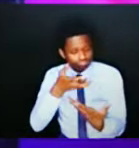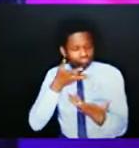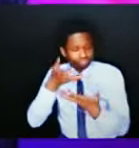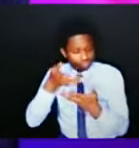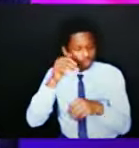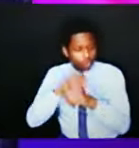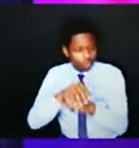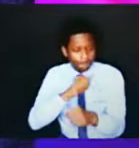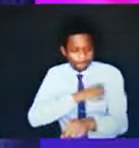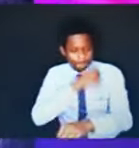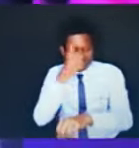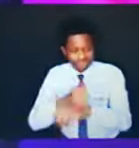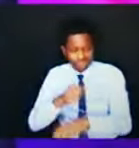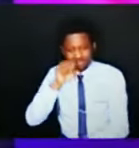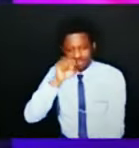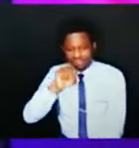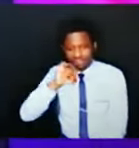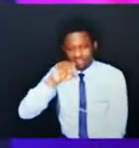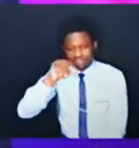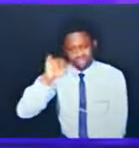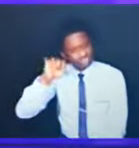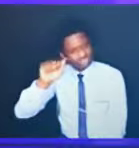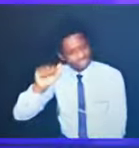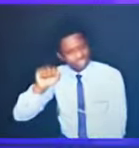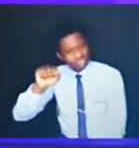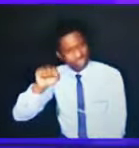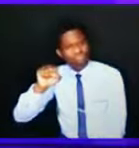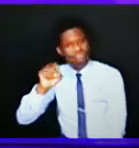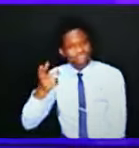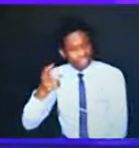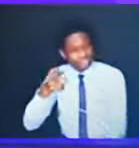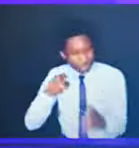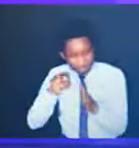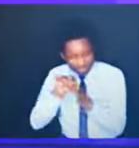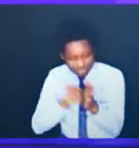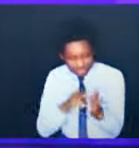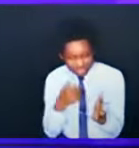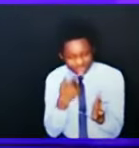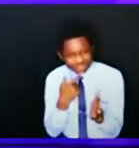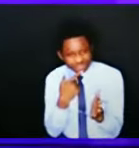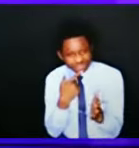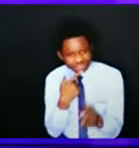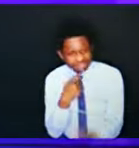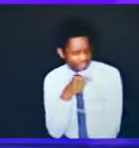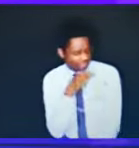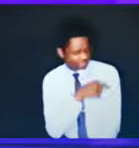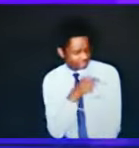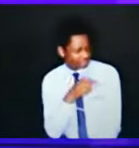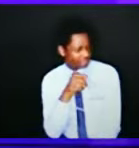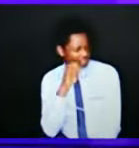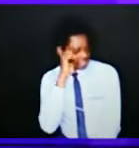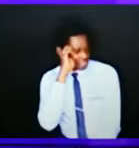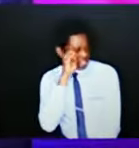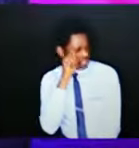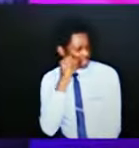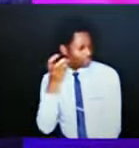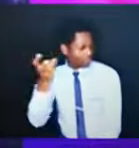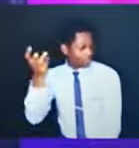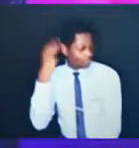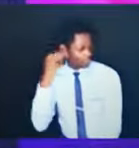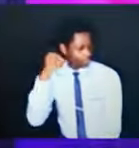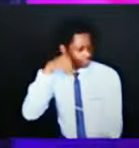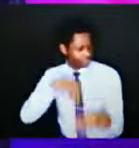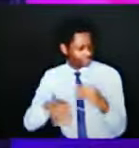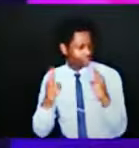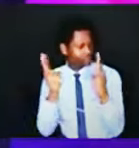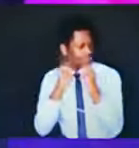oje enkwansem no e de breye no. Now and the NIV says that he was in the assembly. Just say me say no